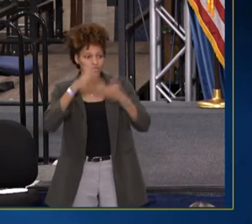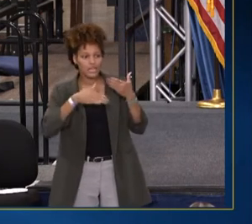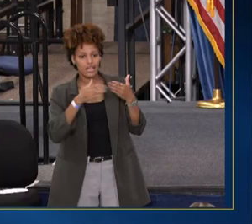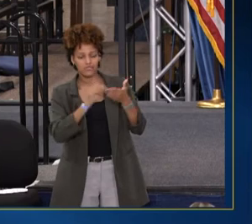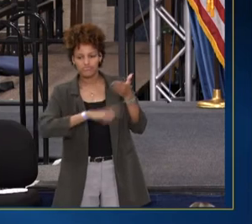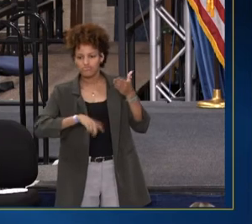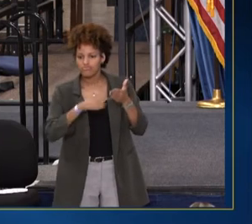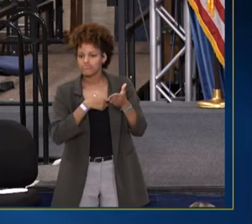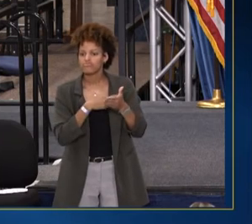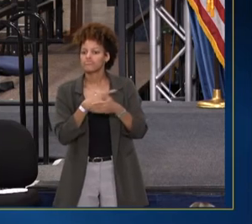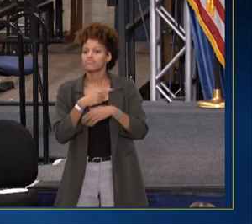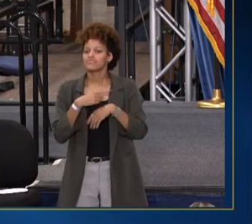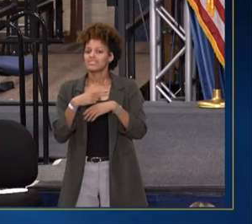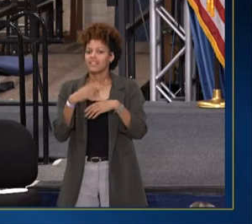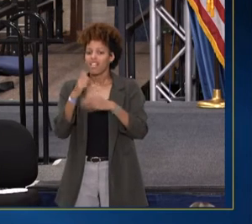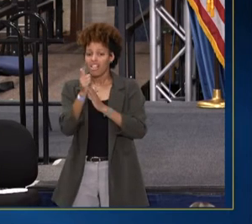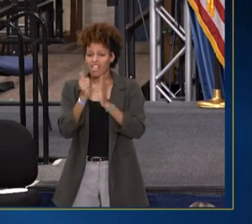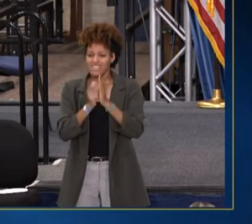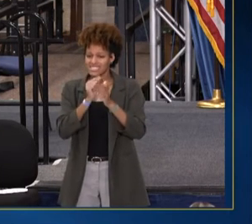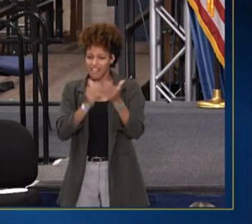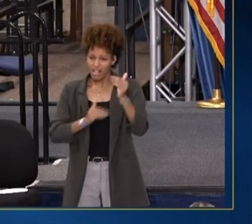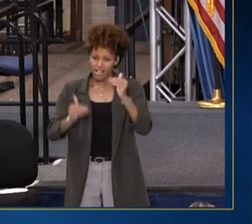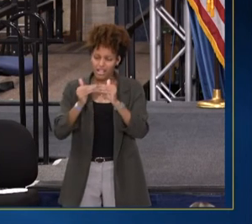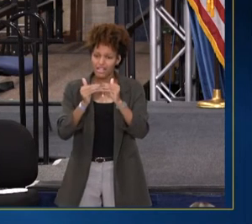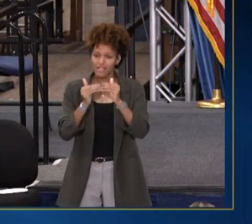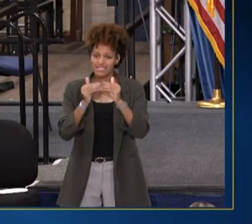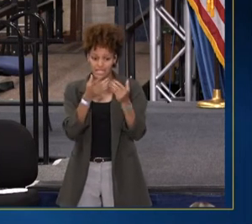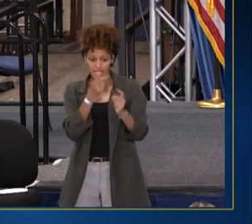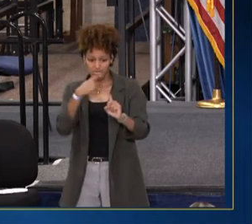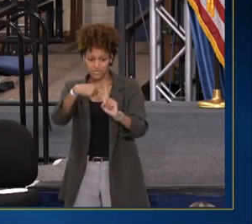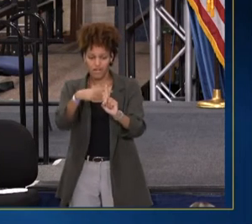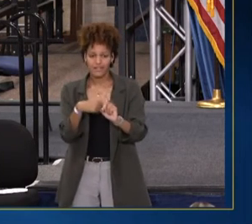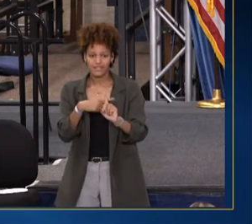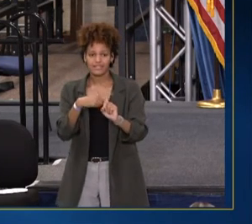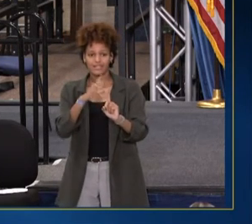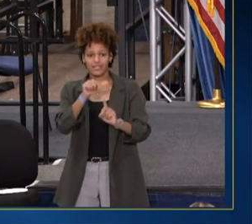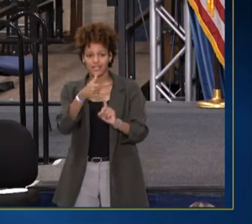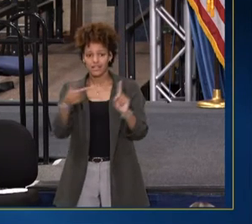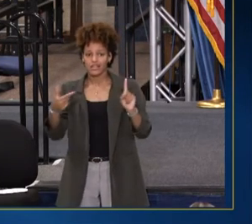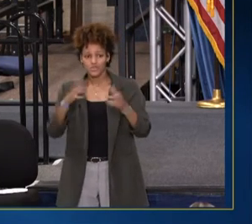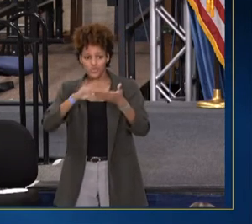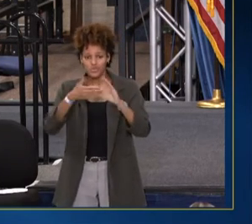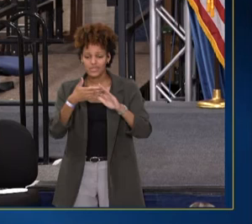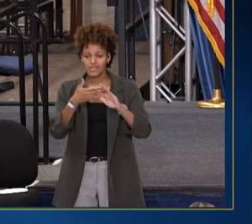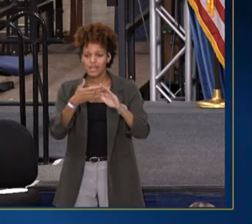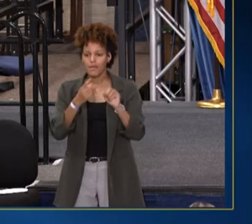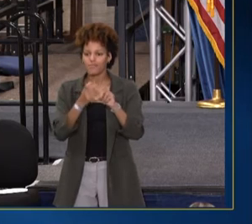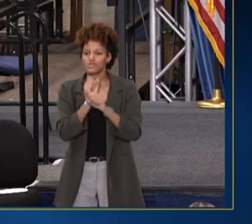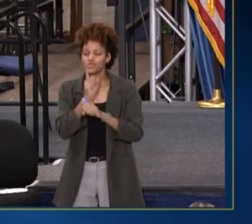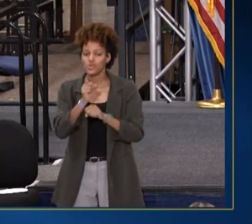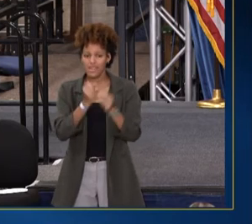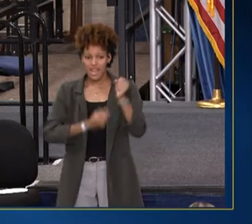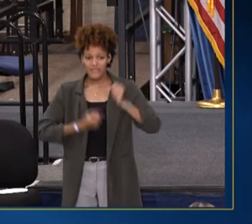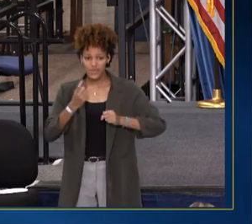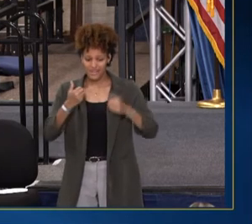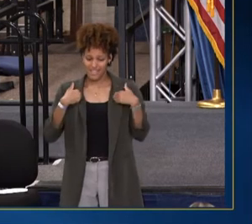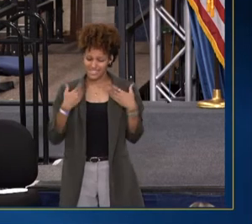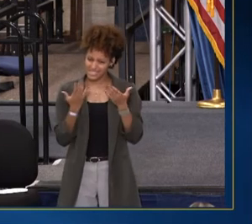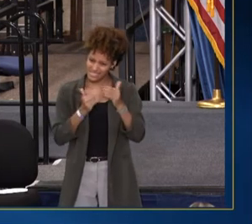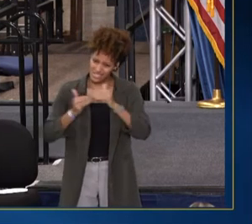end against unjust laws that target the LGBTQ plus community, and to guarantee everyone the fundamental